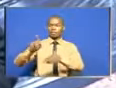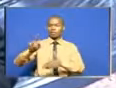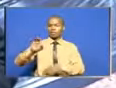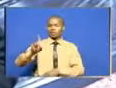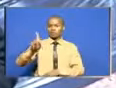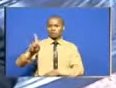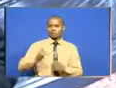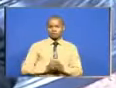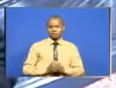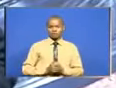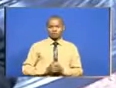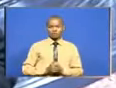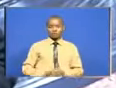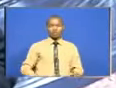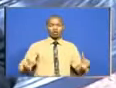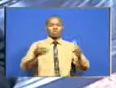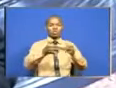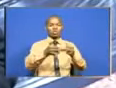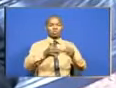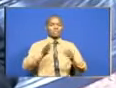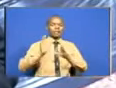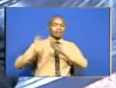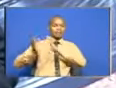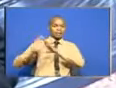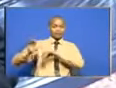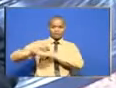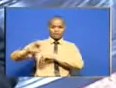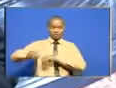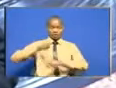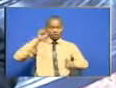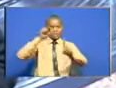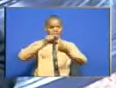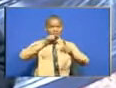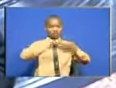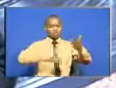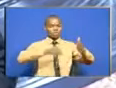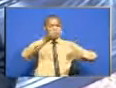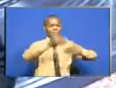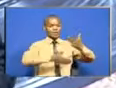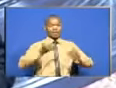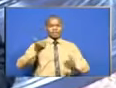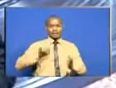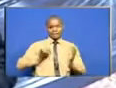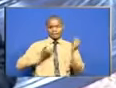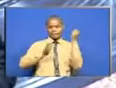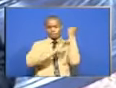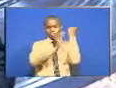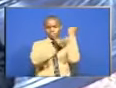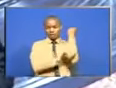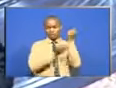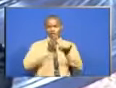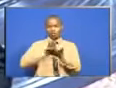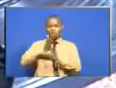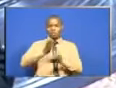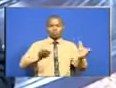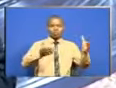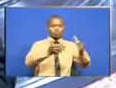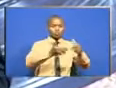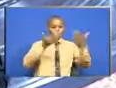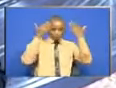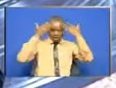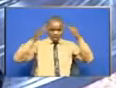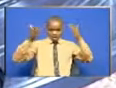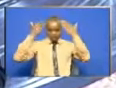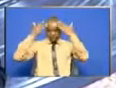A youth group in Kilifi County is championing to end teenage pregnancies in the region through an initiative campaign aimed